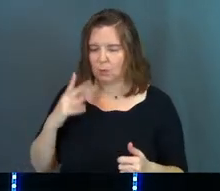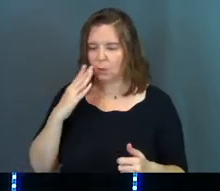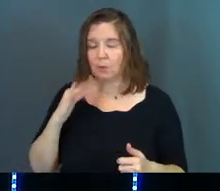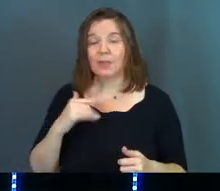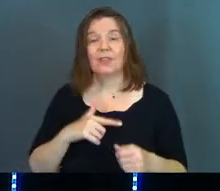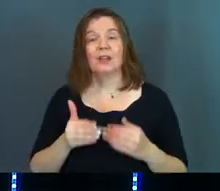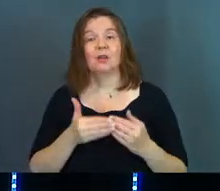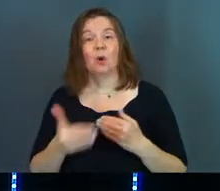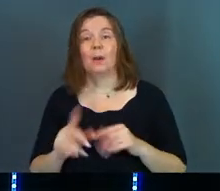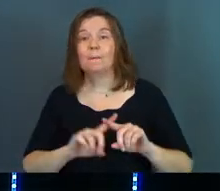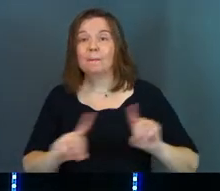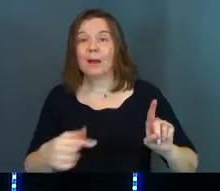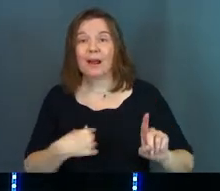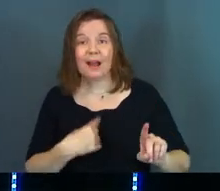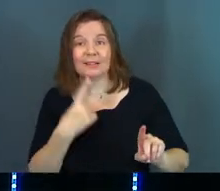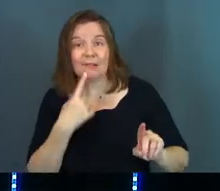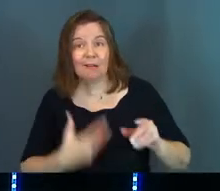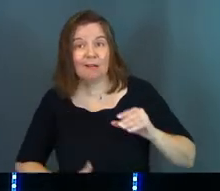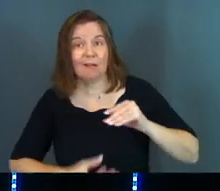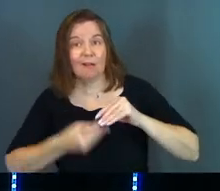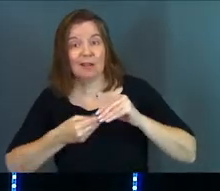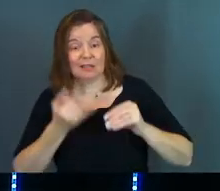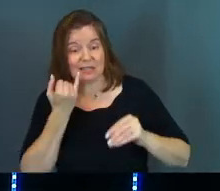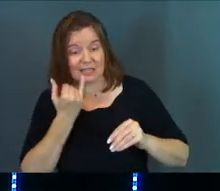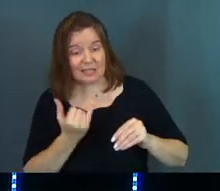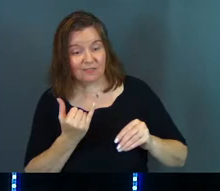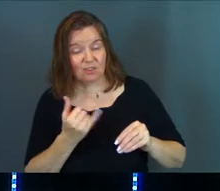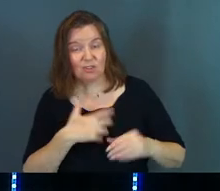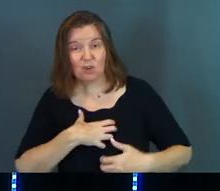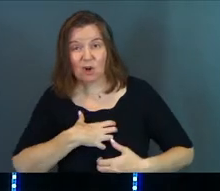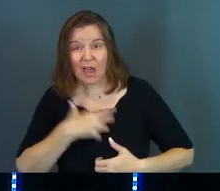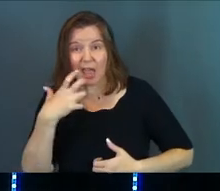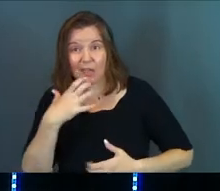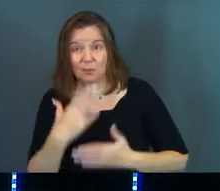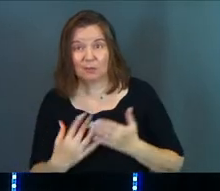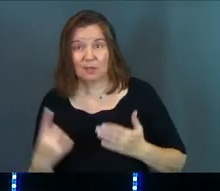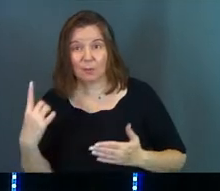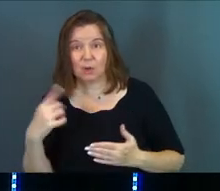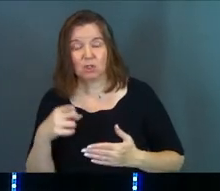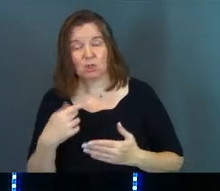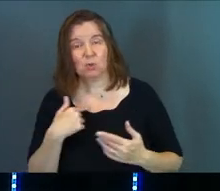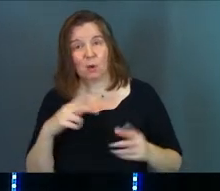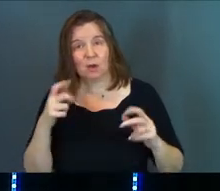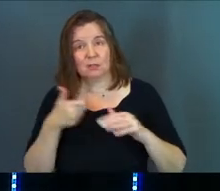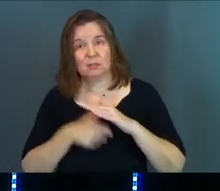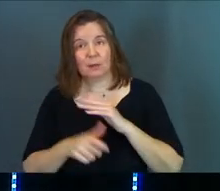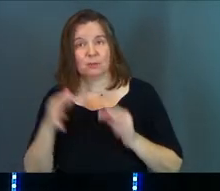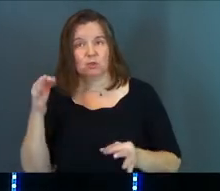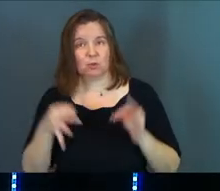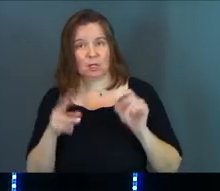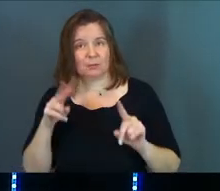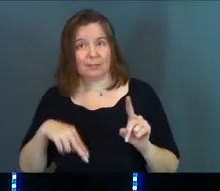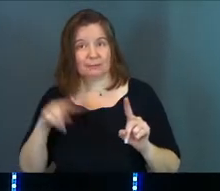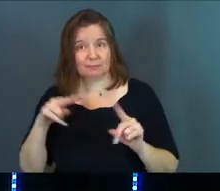that. And then he goes on and says, but I say, if you are even angry with someone, you are subject to